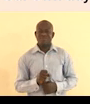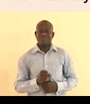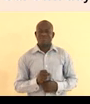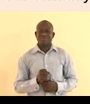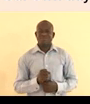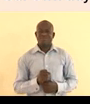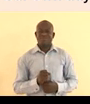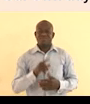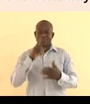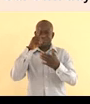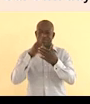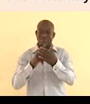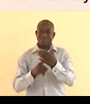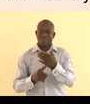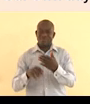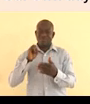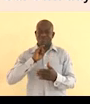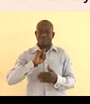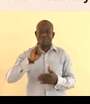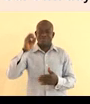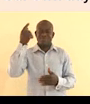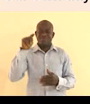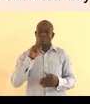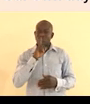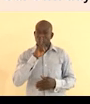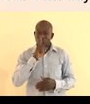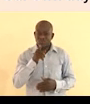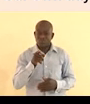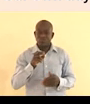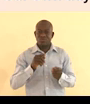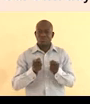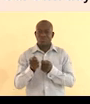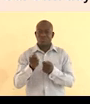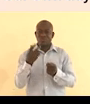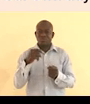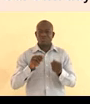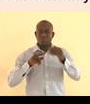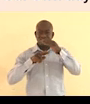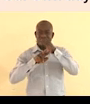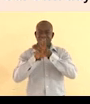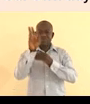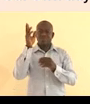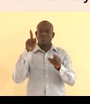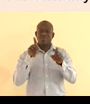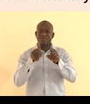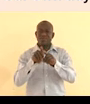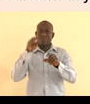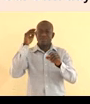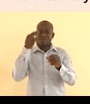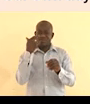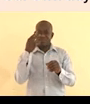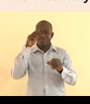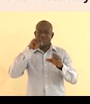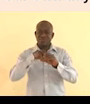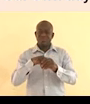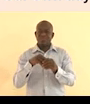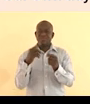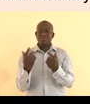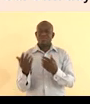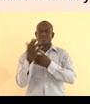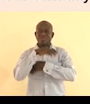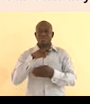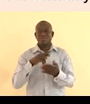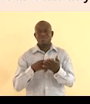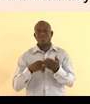readings? What is the true role of the prophet as reflected in today's